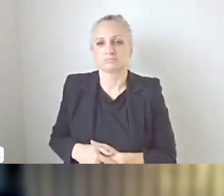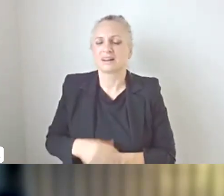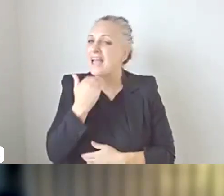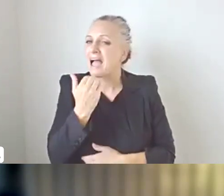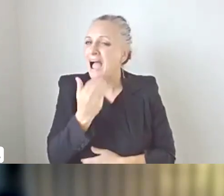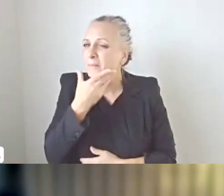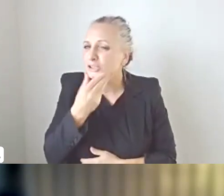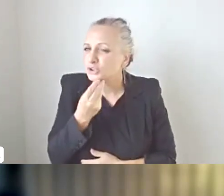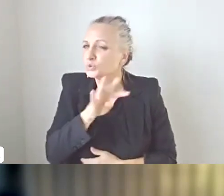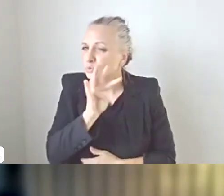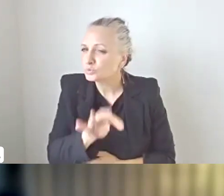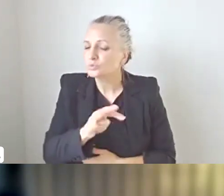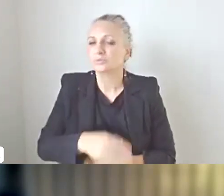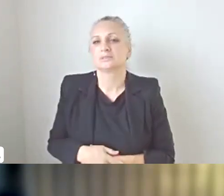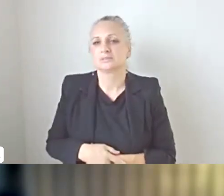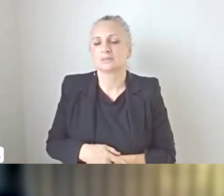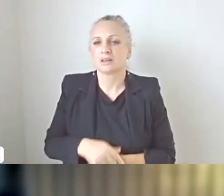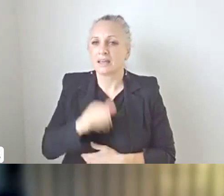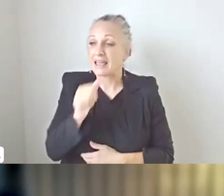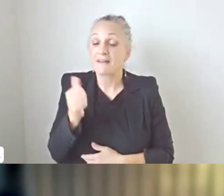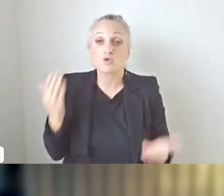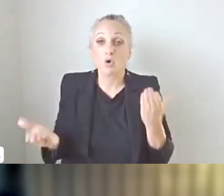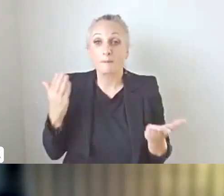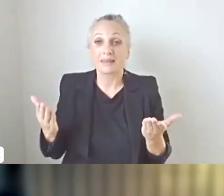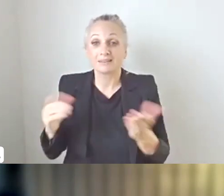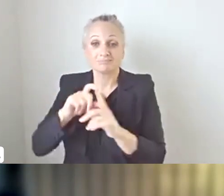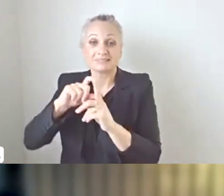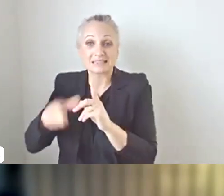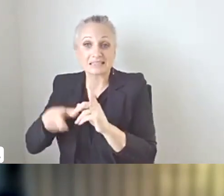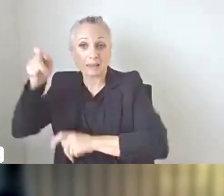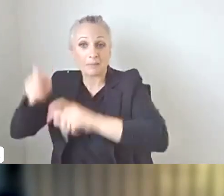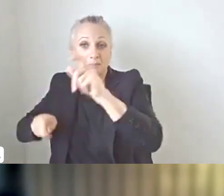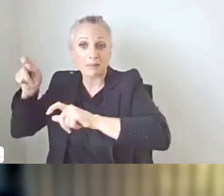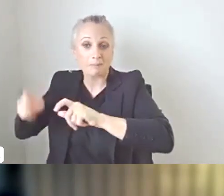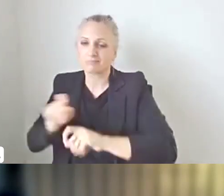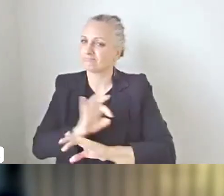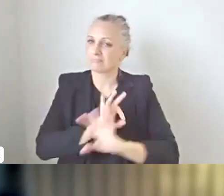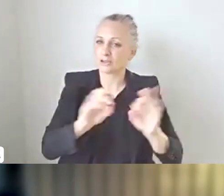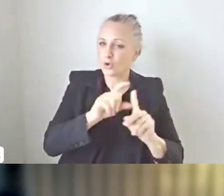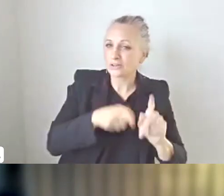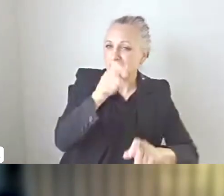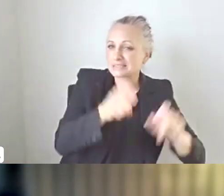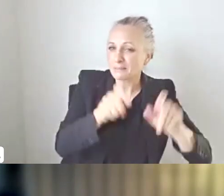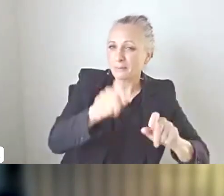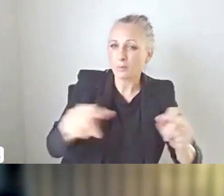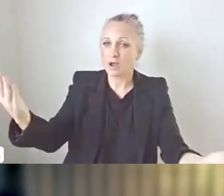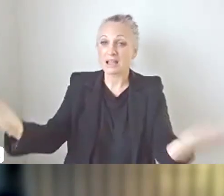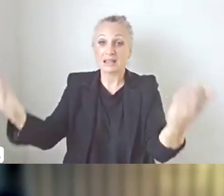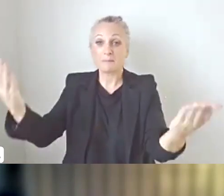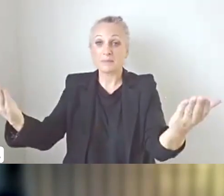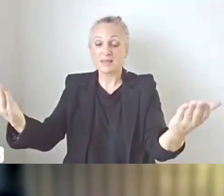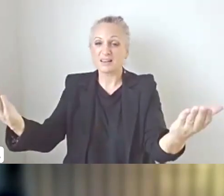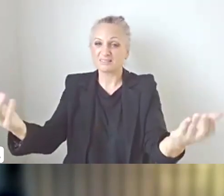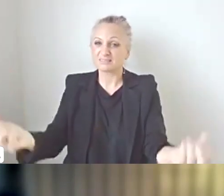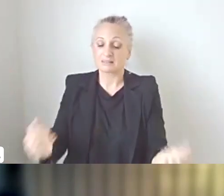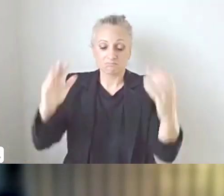and non-disabled people. So, you know, I think there'll be the sort of formal measures, and I'm sure there'll be